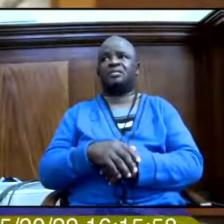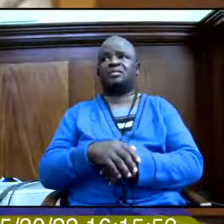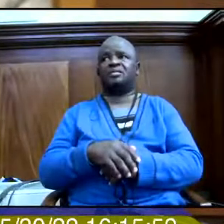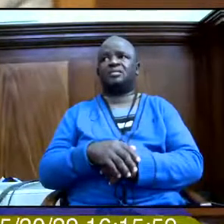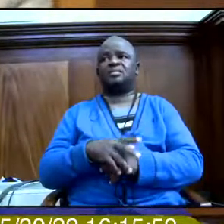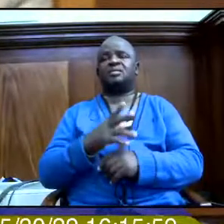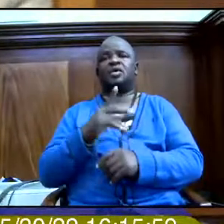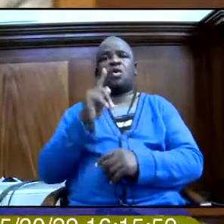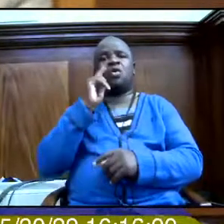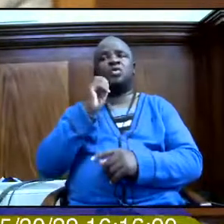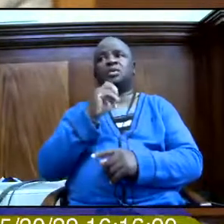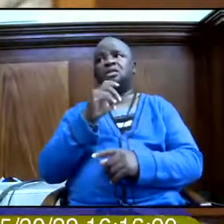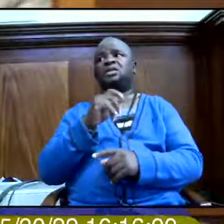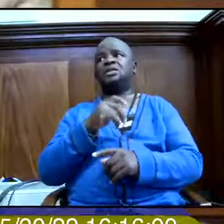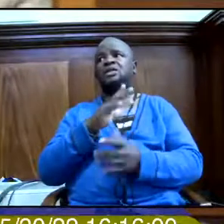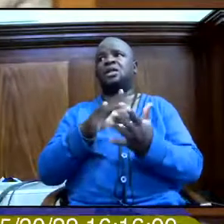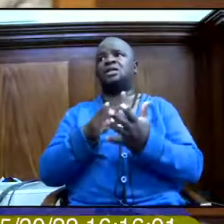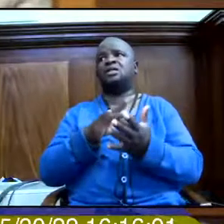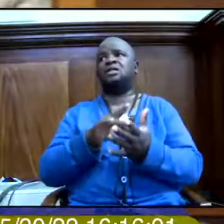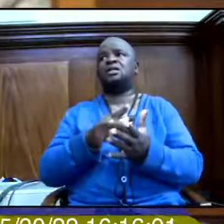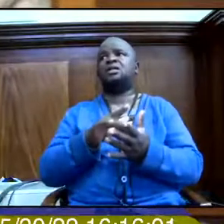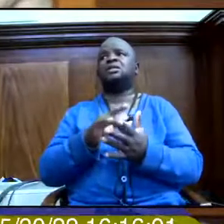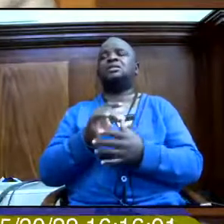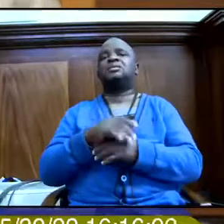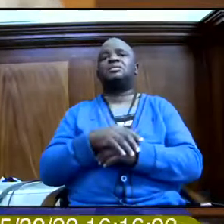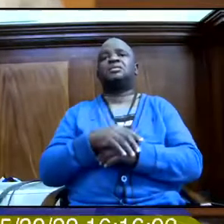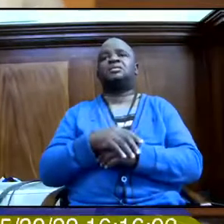the old age eighteen